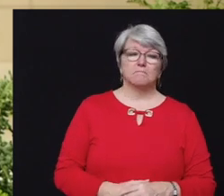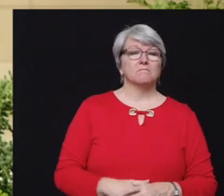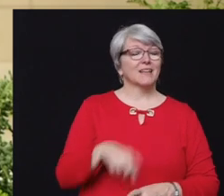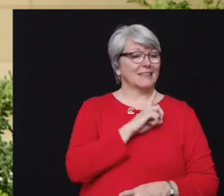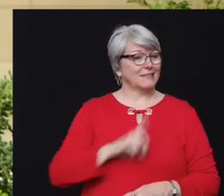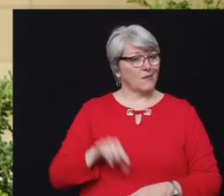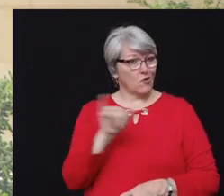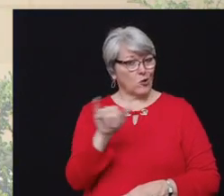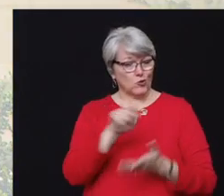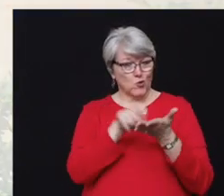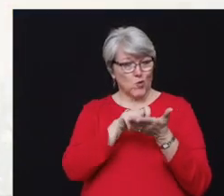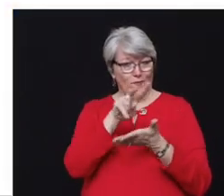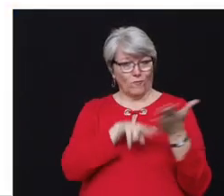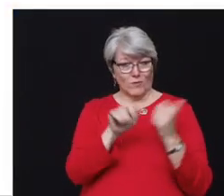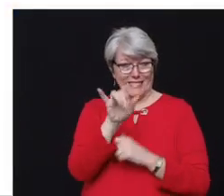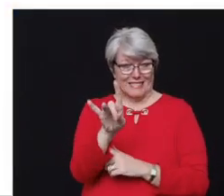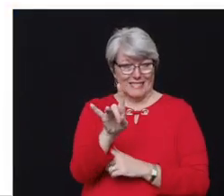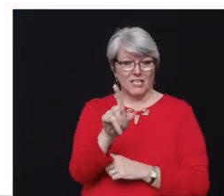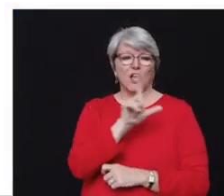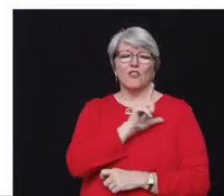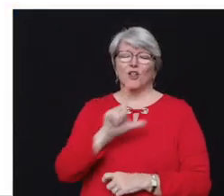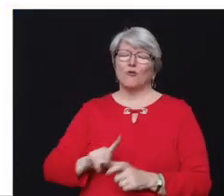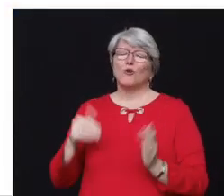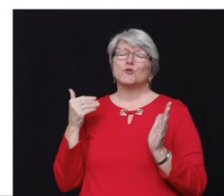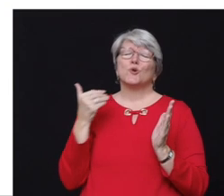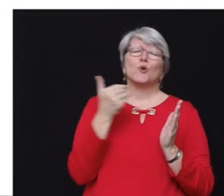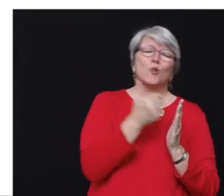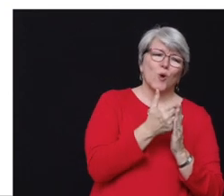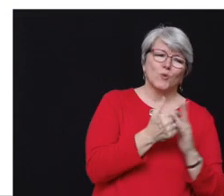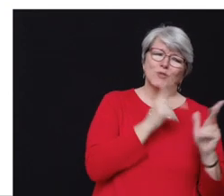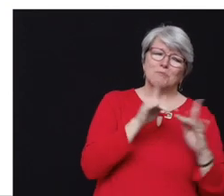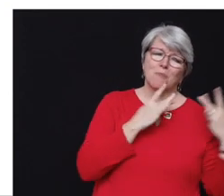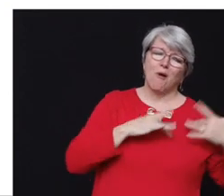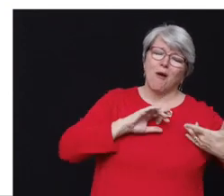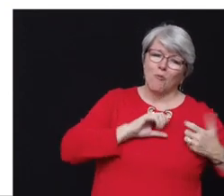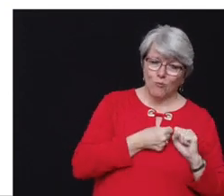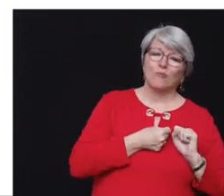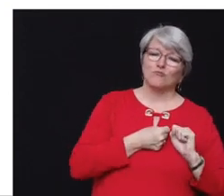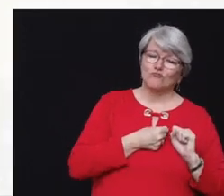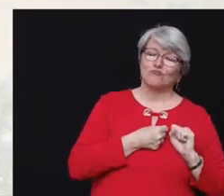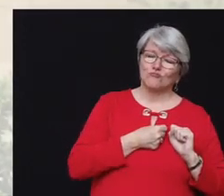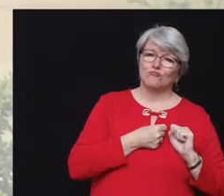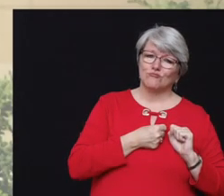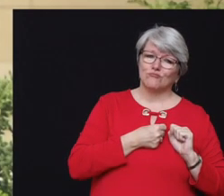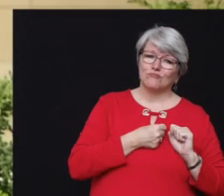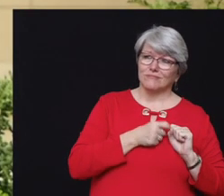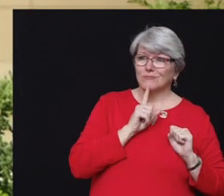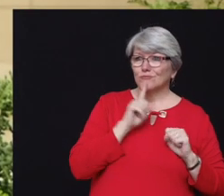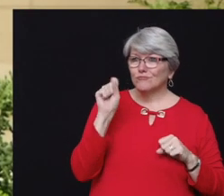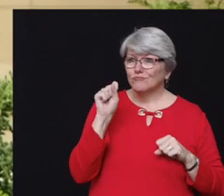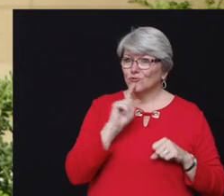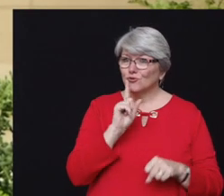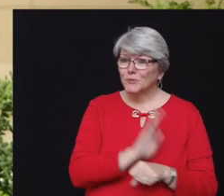David will also write in verse 18, "The Lord is close to the brokenhearted." And indeed He